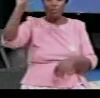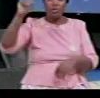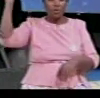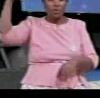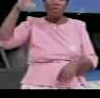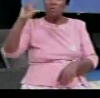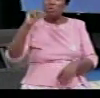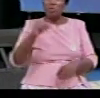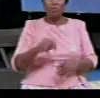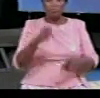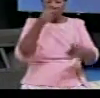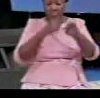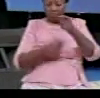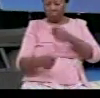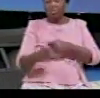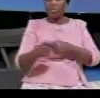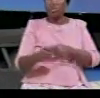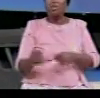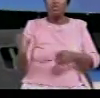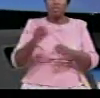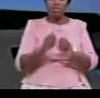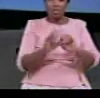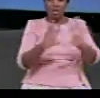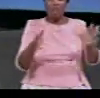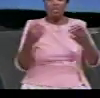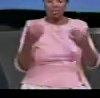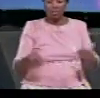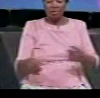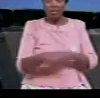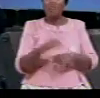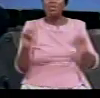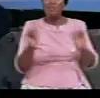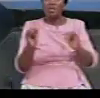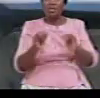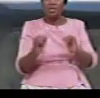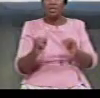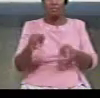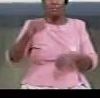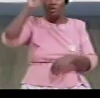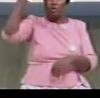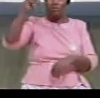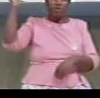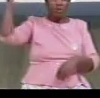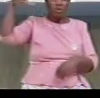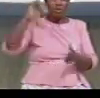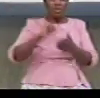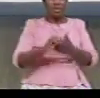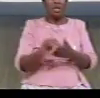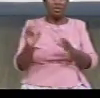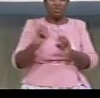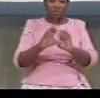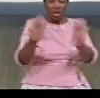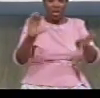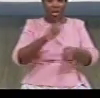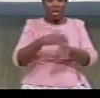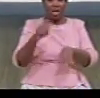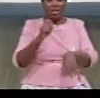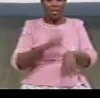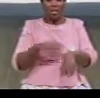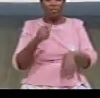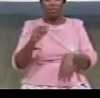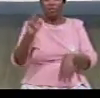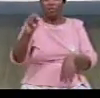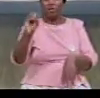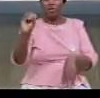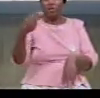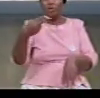replacement, shined today. The same sun that shined at the time of Noah.